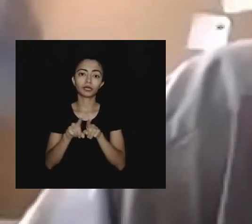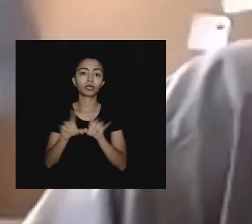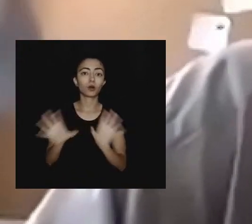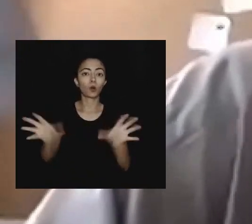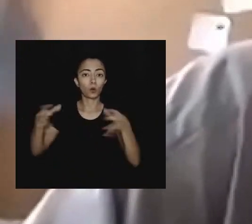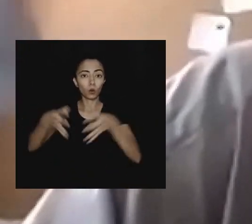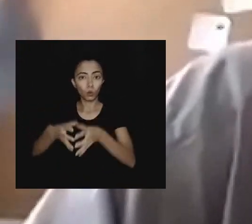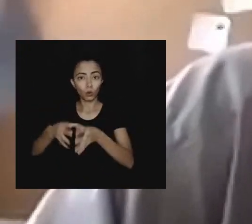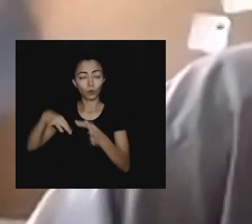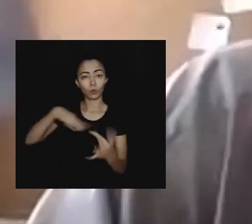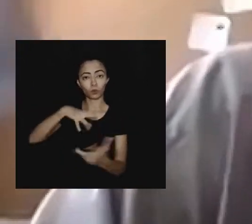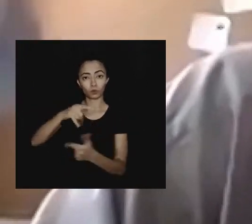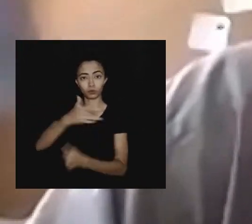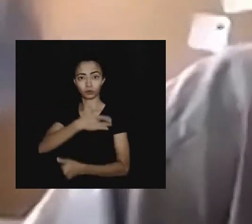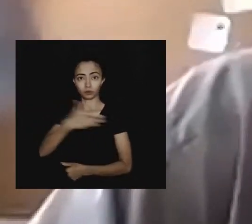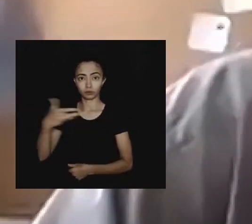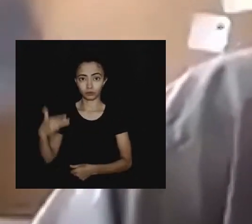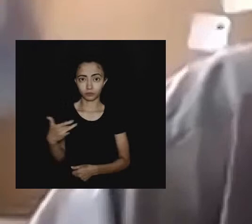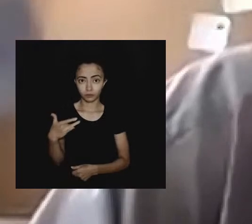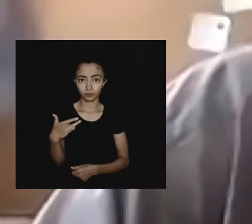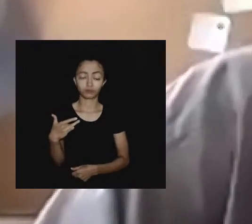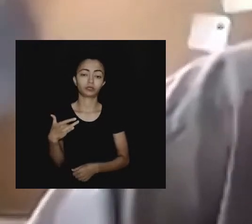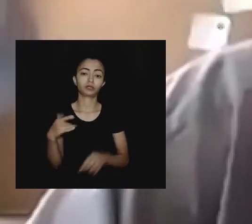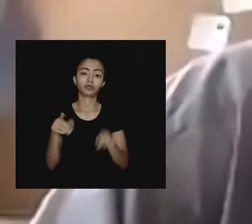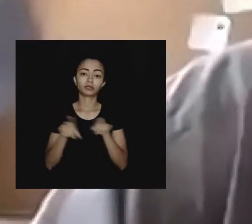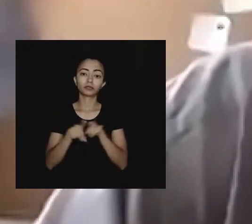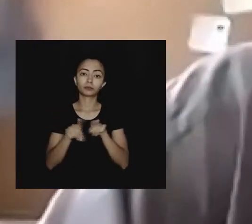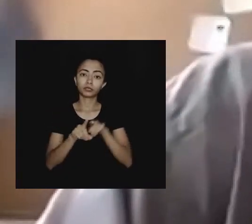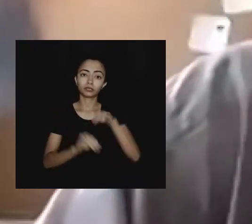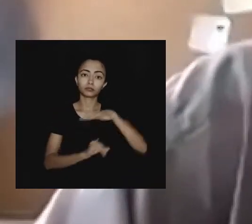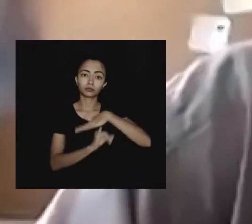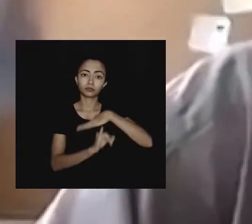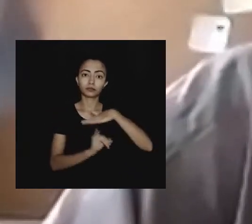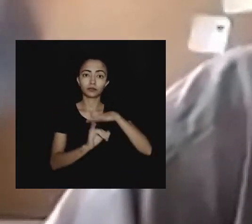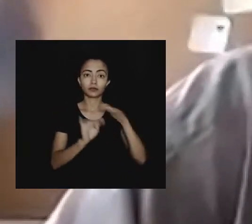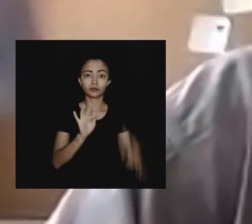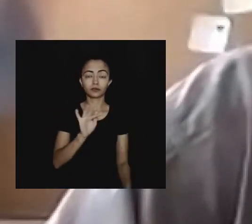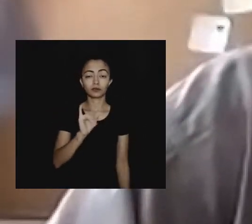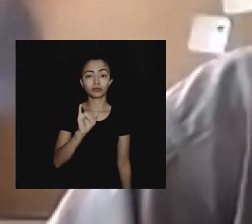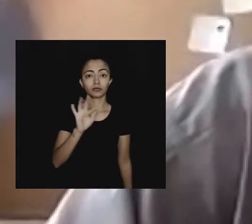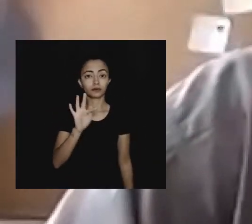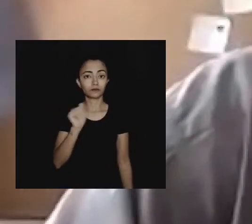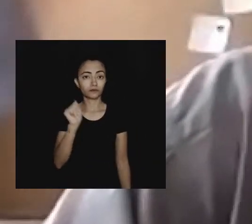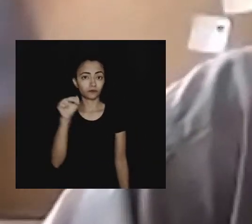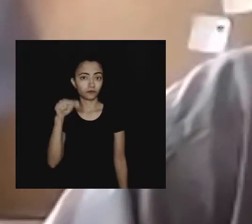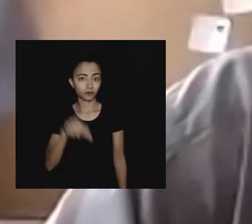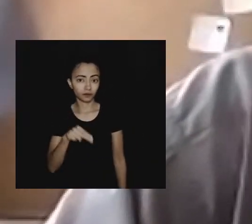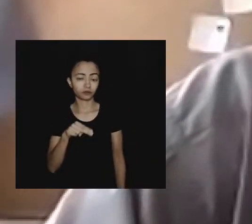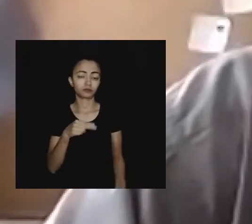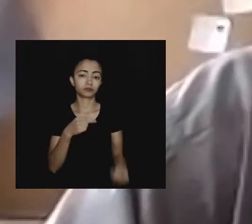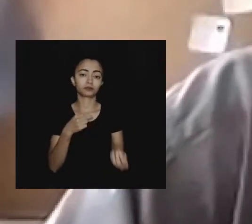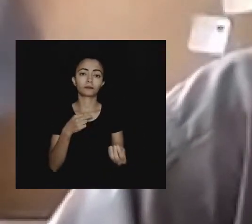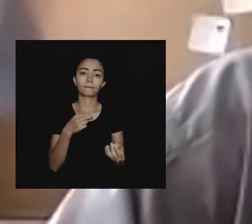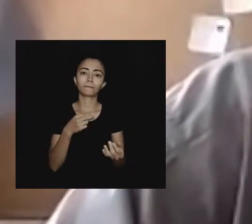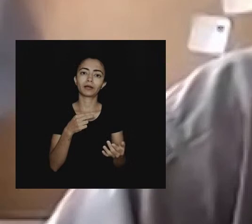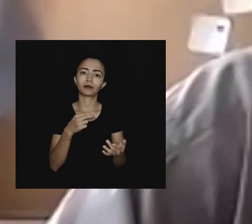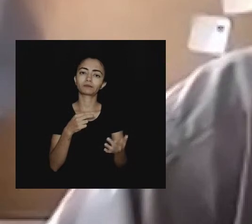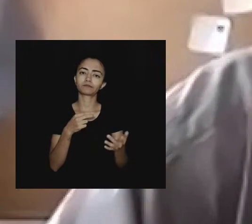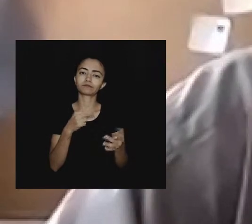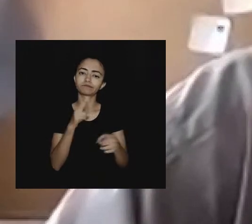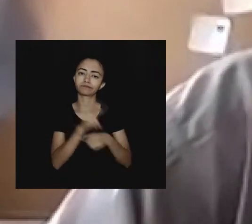milk and all the decisions of the WHO, plus the recommendations from the